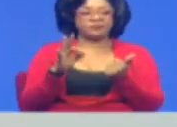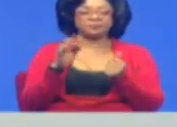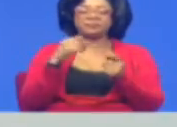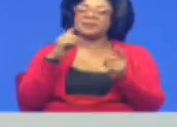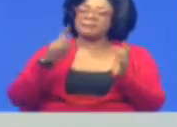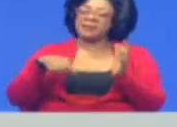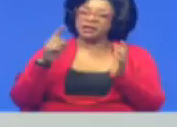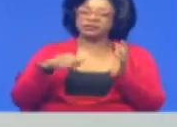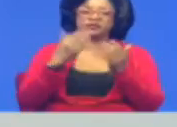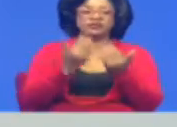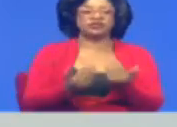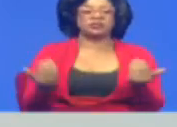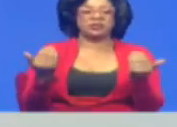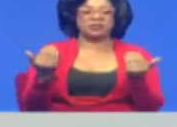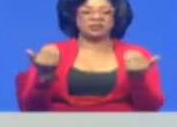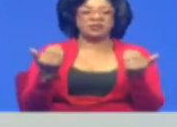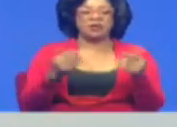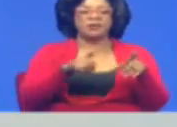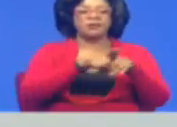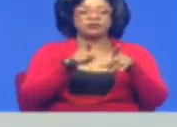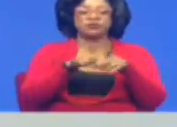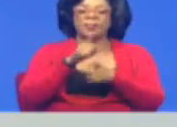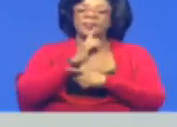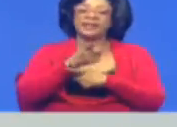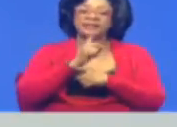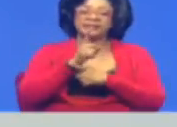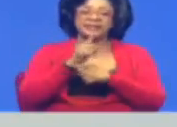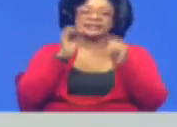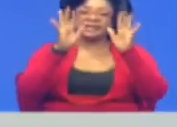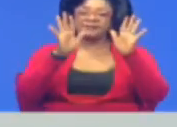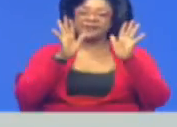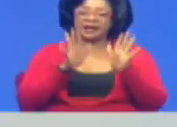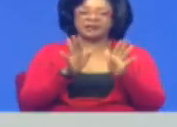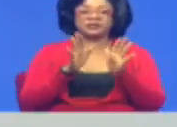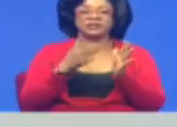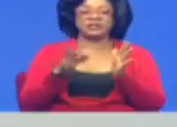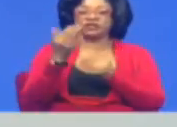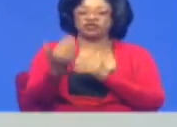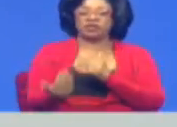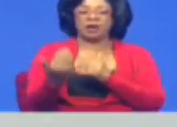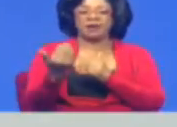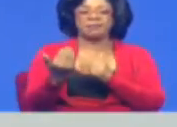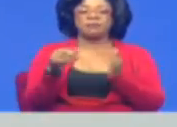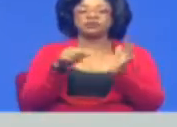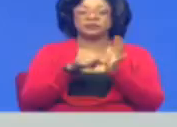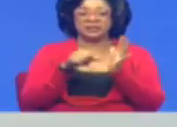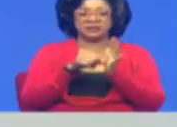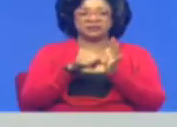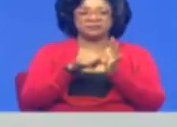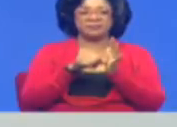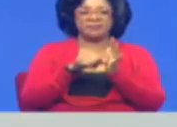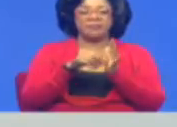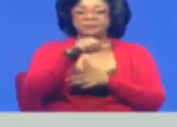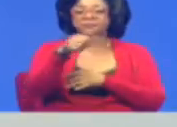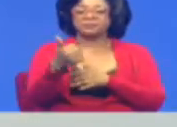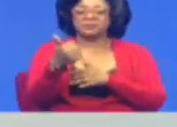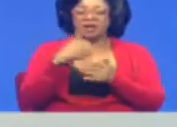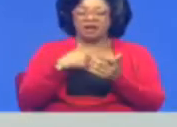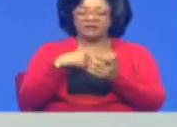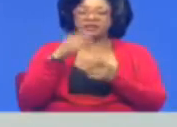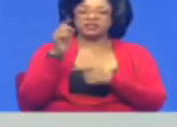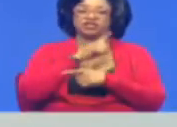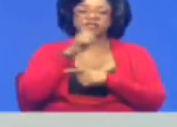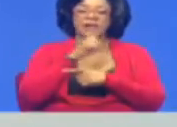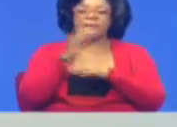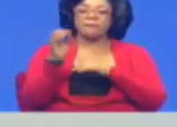millions of children and threatens a significant increase in child mortality. Many others living under restricted movement